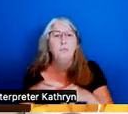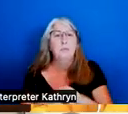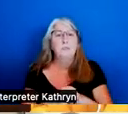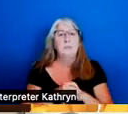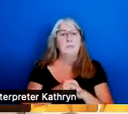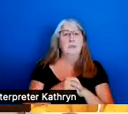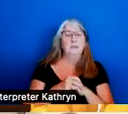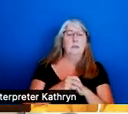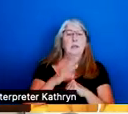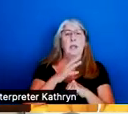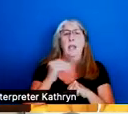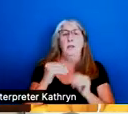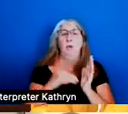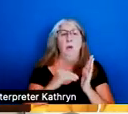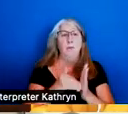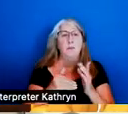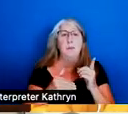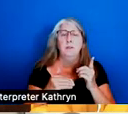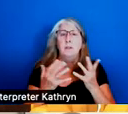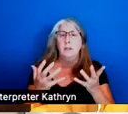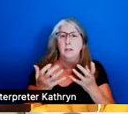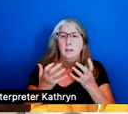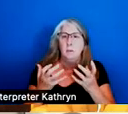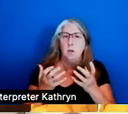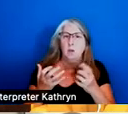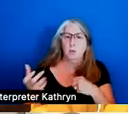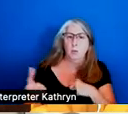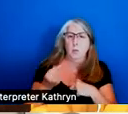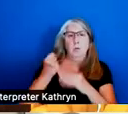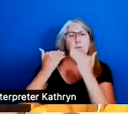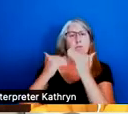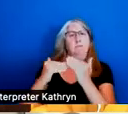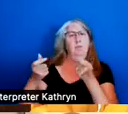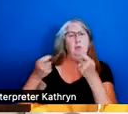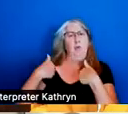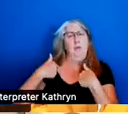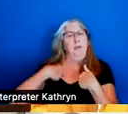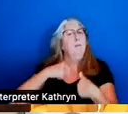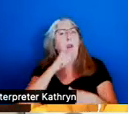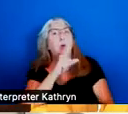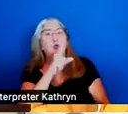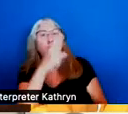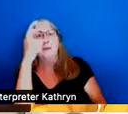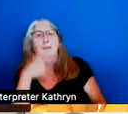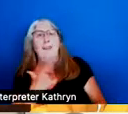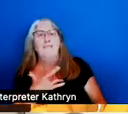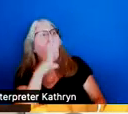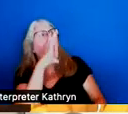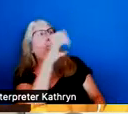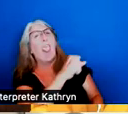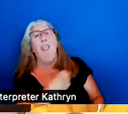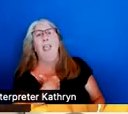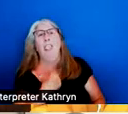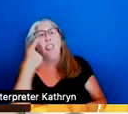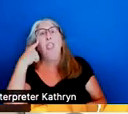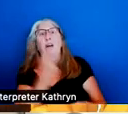to control me, but I was not sure if that was the case because I was amazed with him. I thought I was in love. I thought